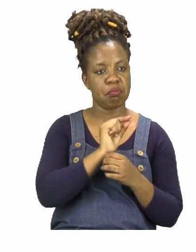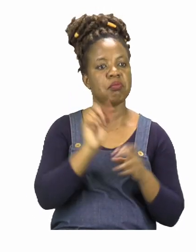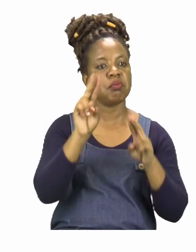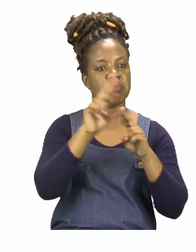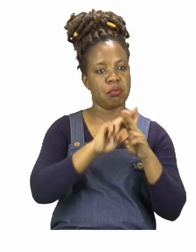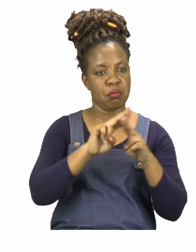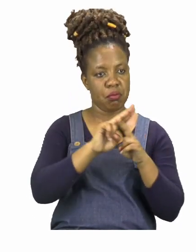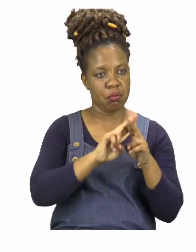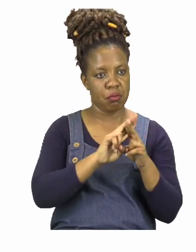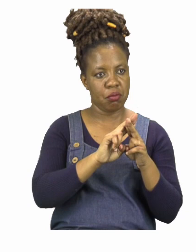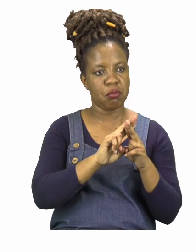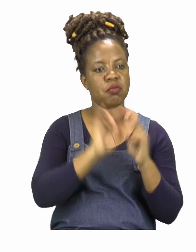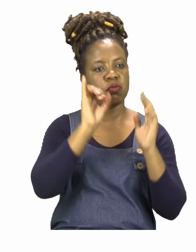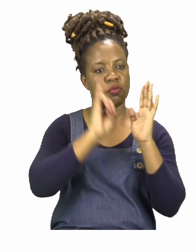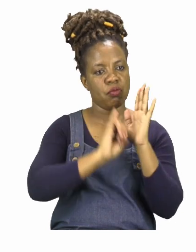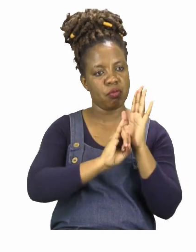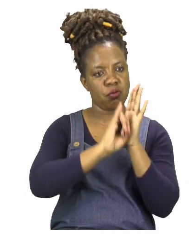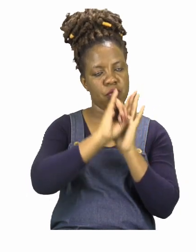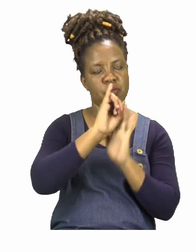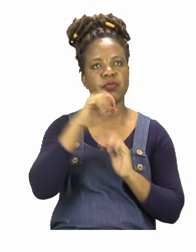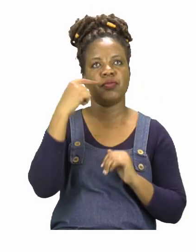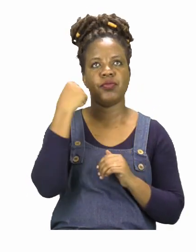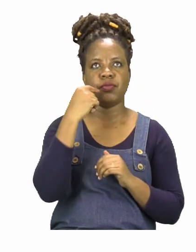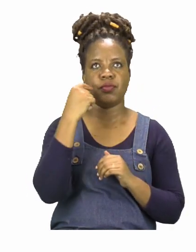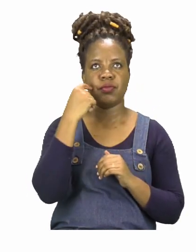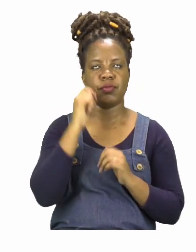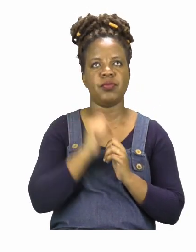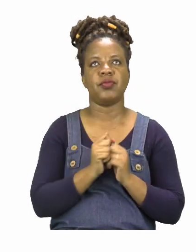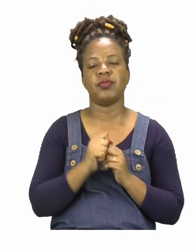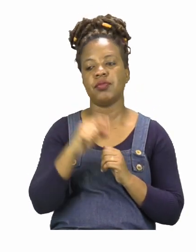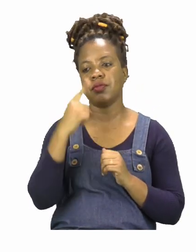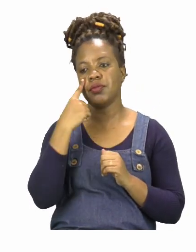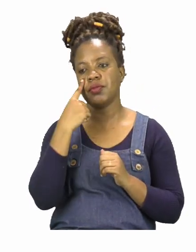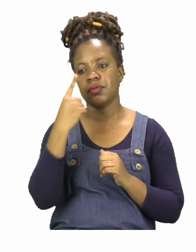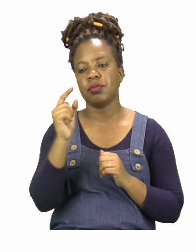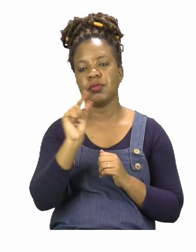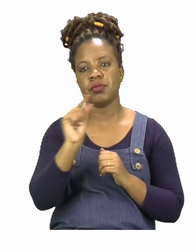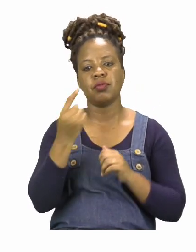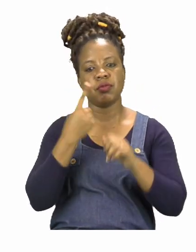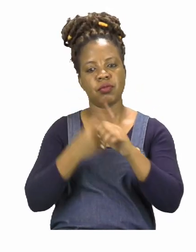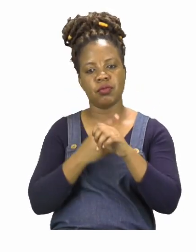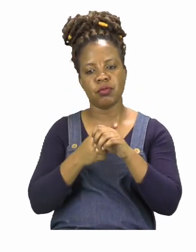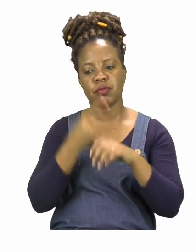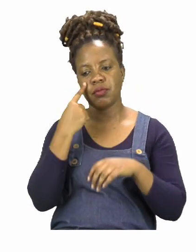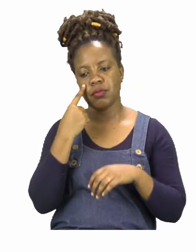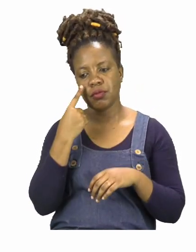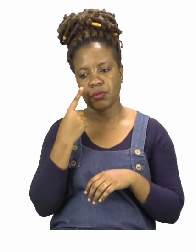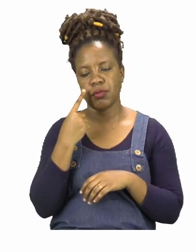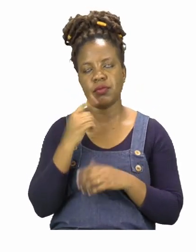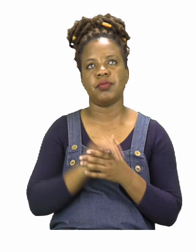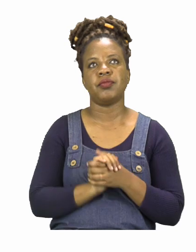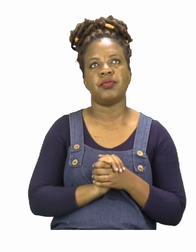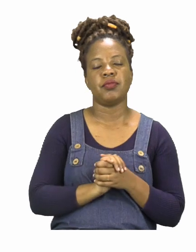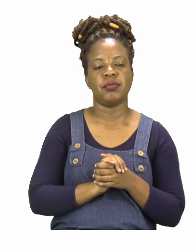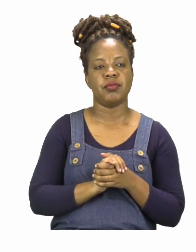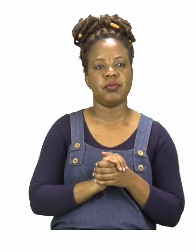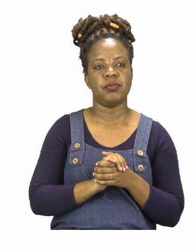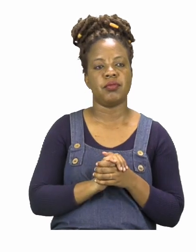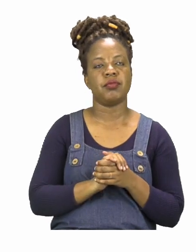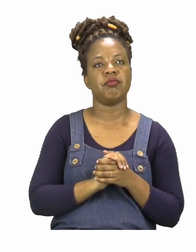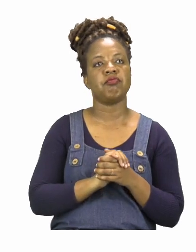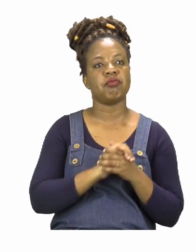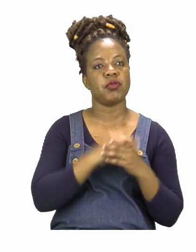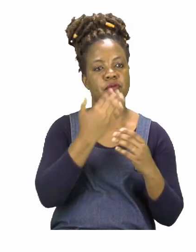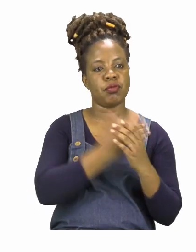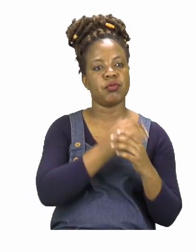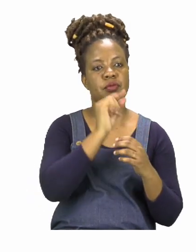that we always see. Now, we are going to start with the vocabulary words. Please repeat after me.